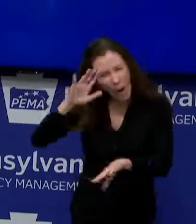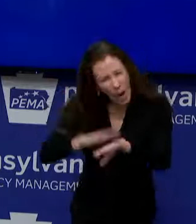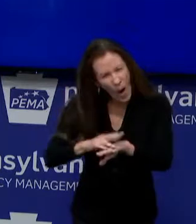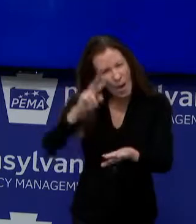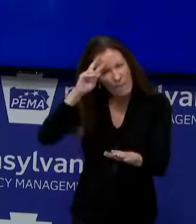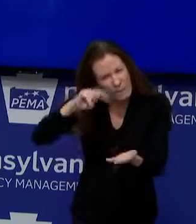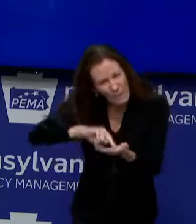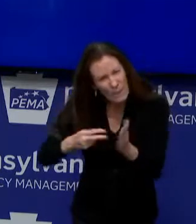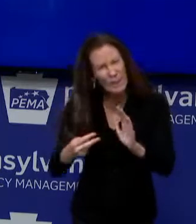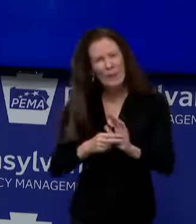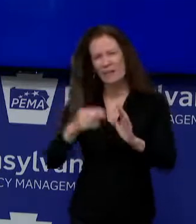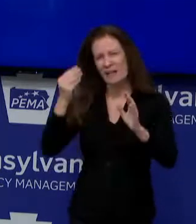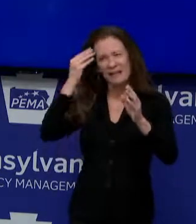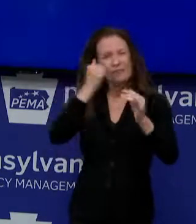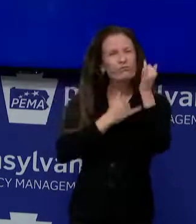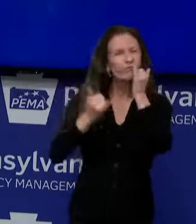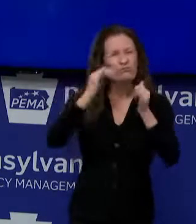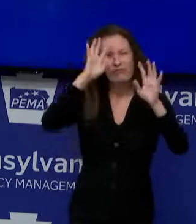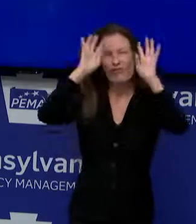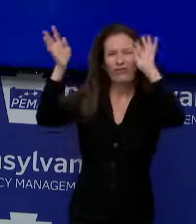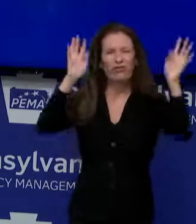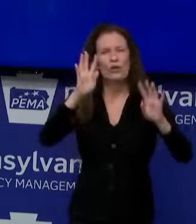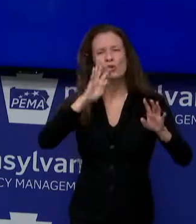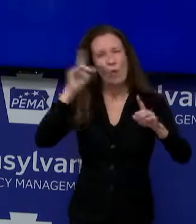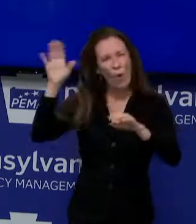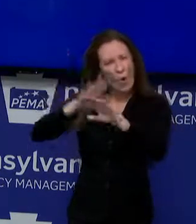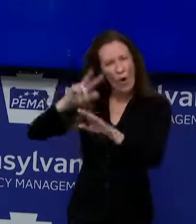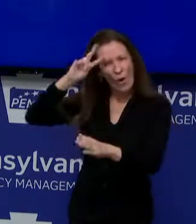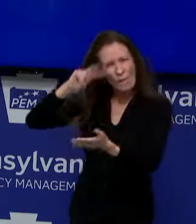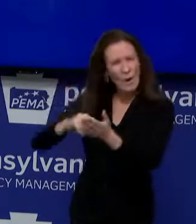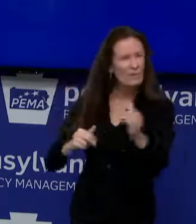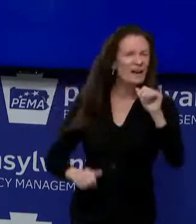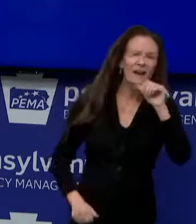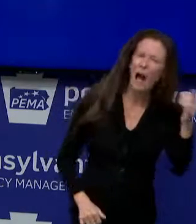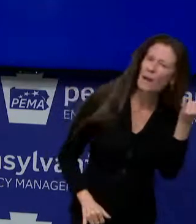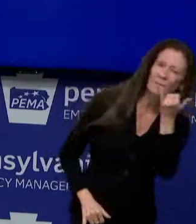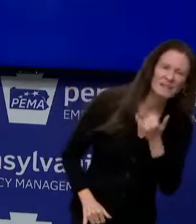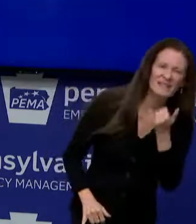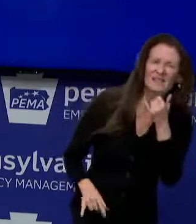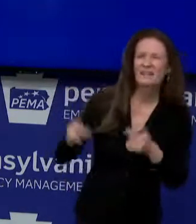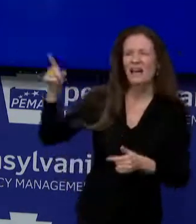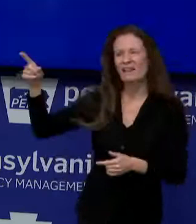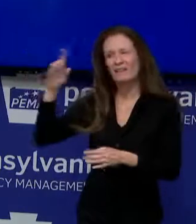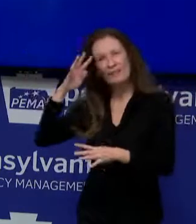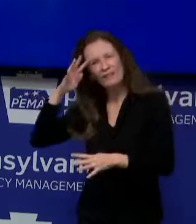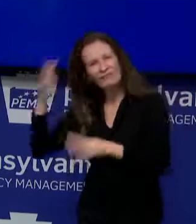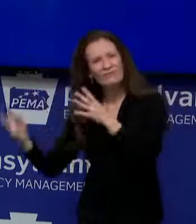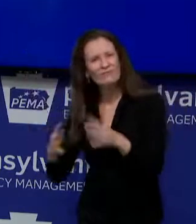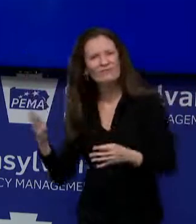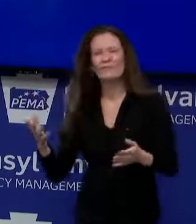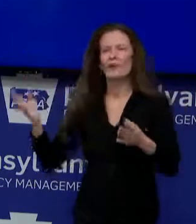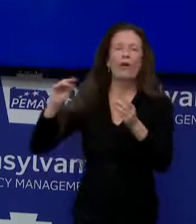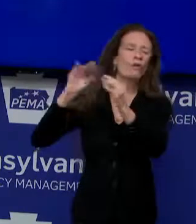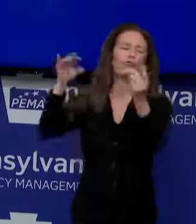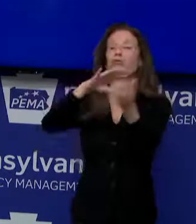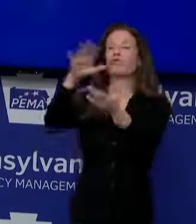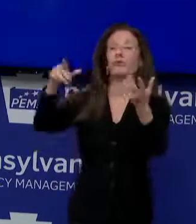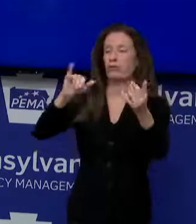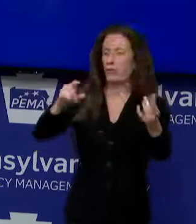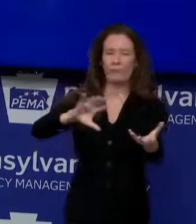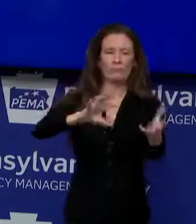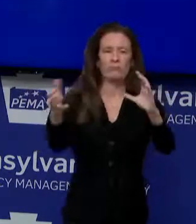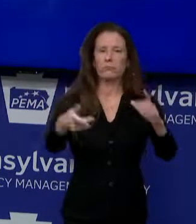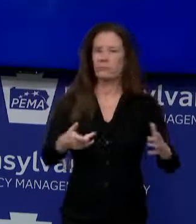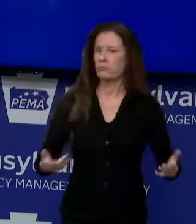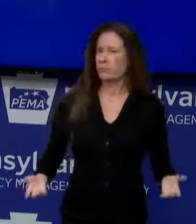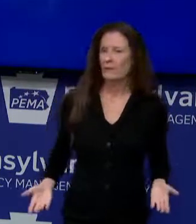information. It's being done on a conscious basis, and I think that has undermined the system. So yeah, I agree. There are people out there